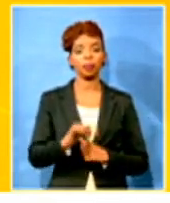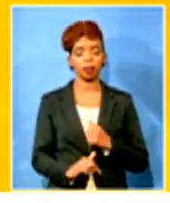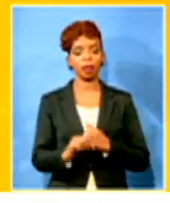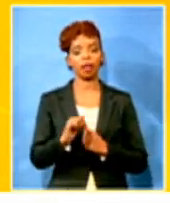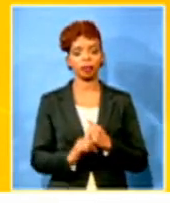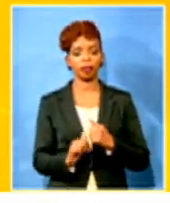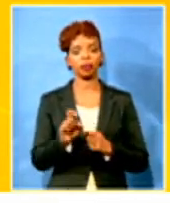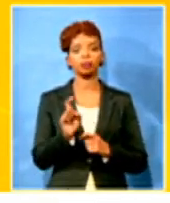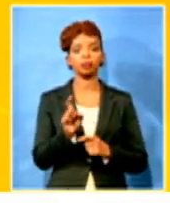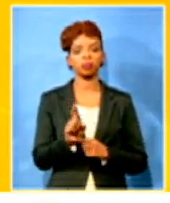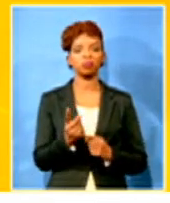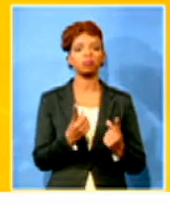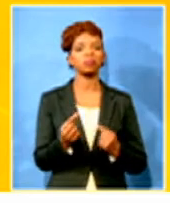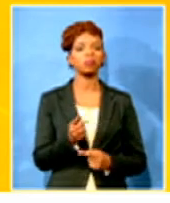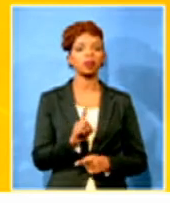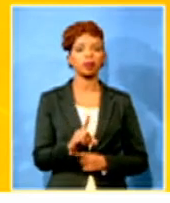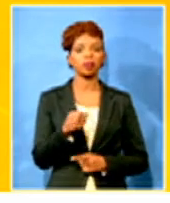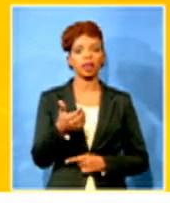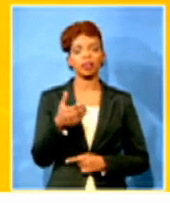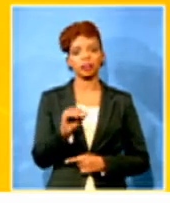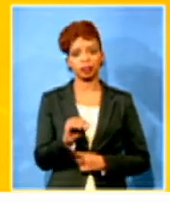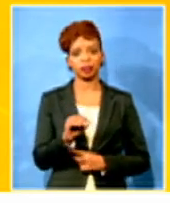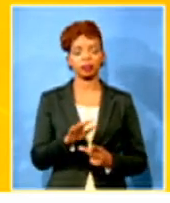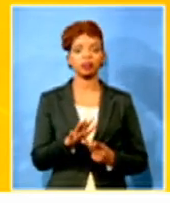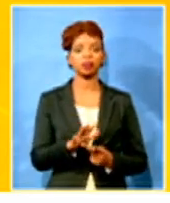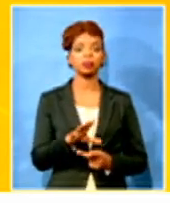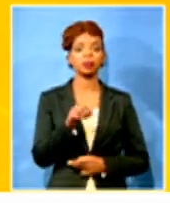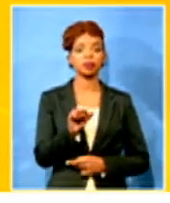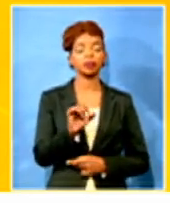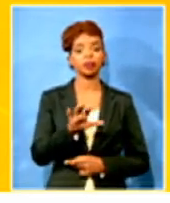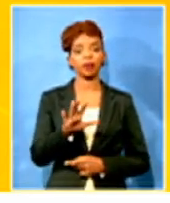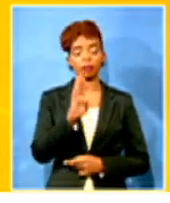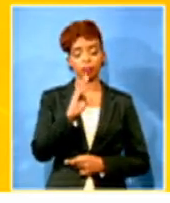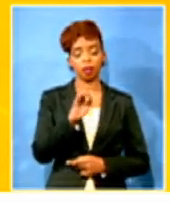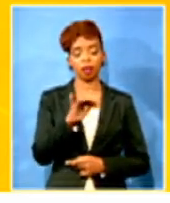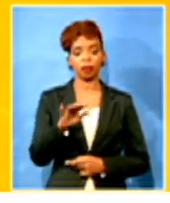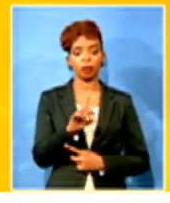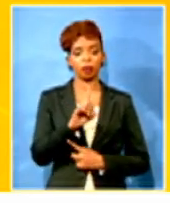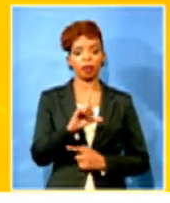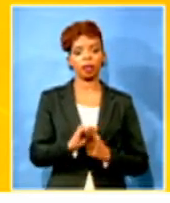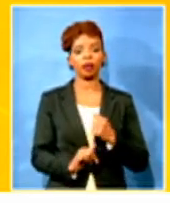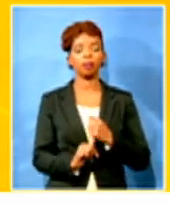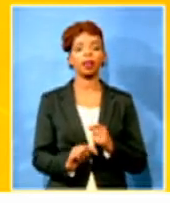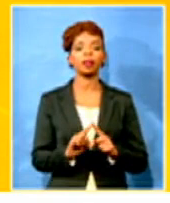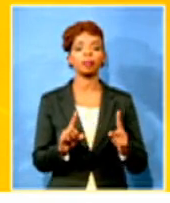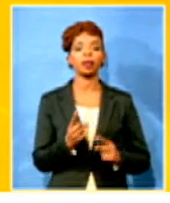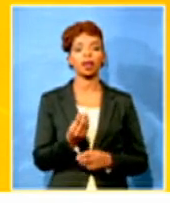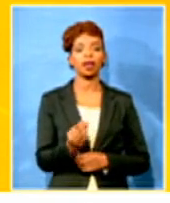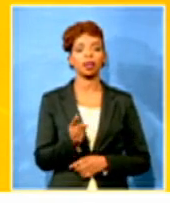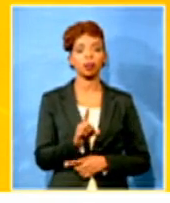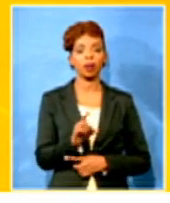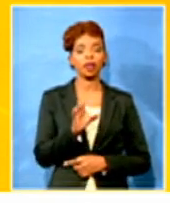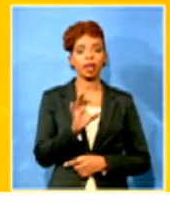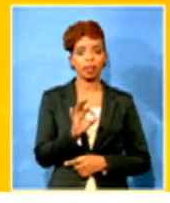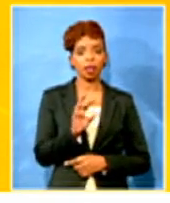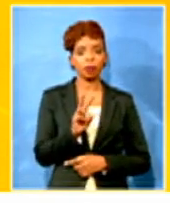60 and 65 billion rand a month. Schussler also says that government's projection of a 325 billion rand budget